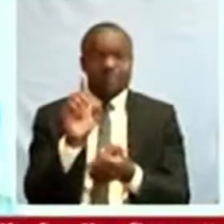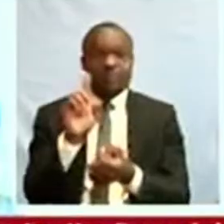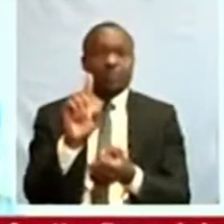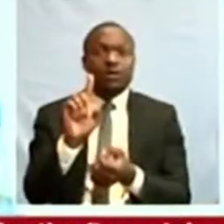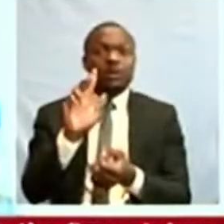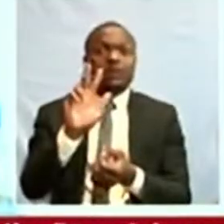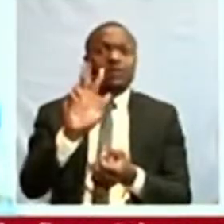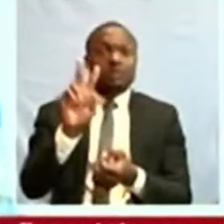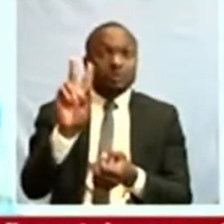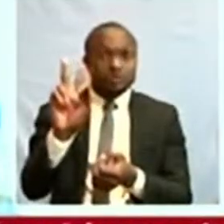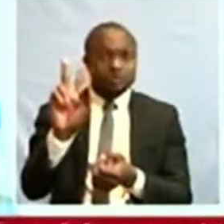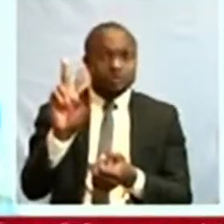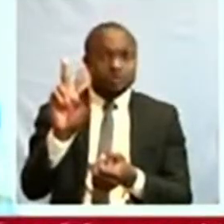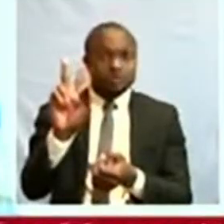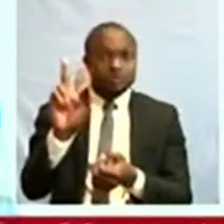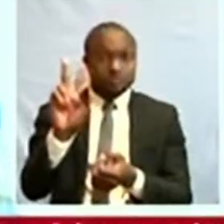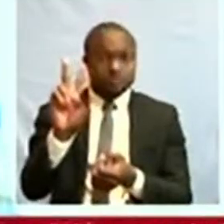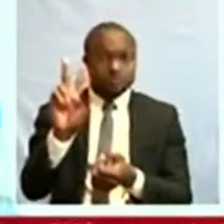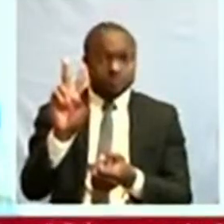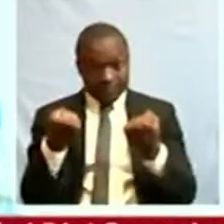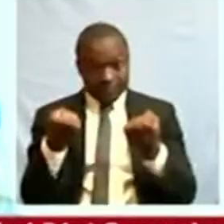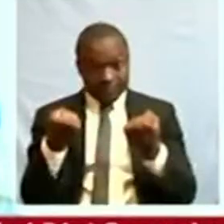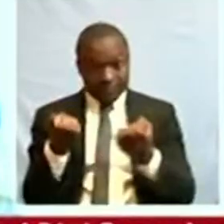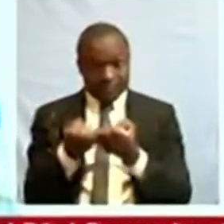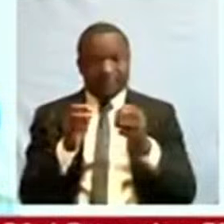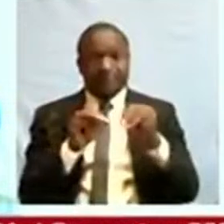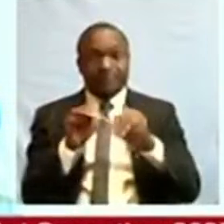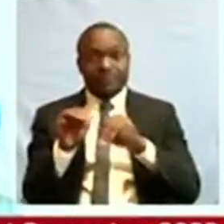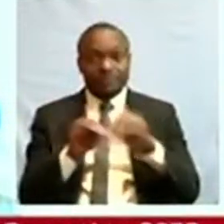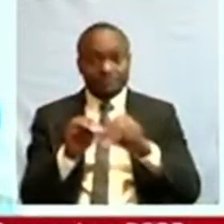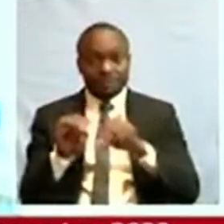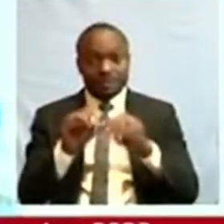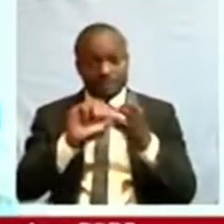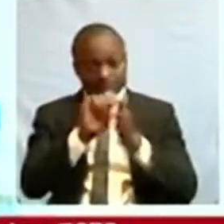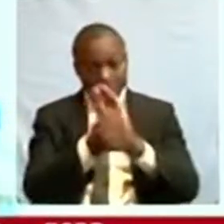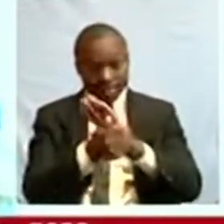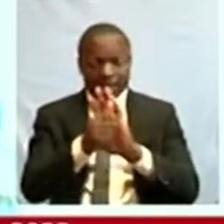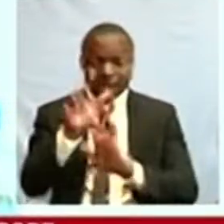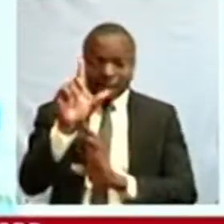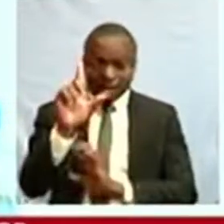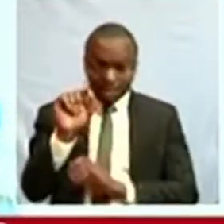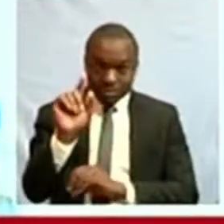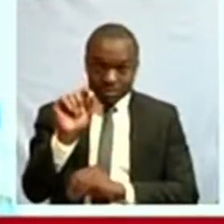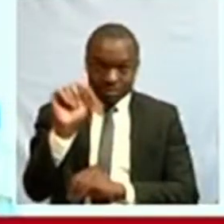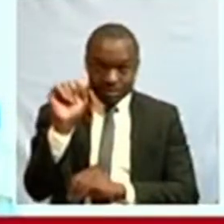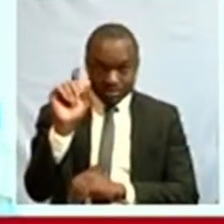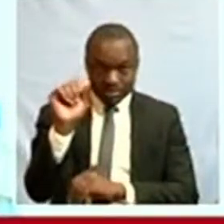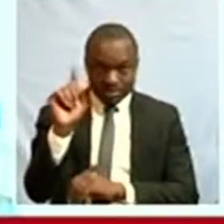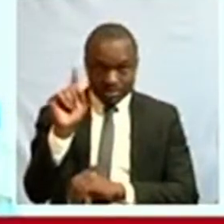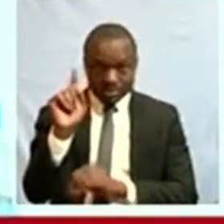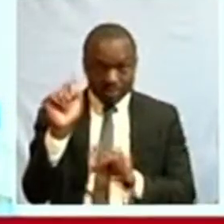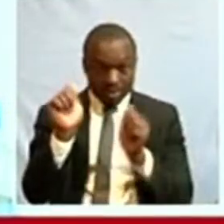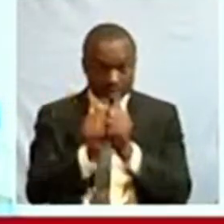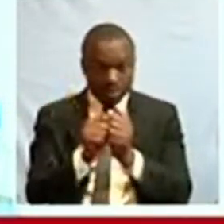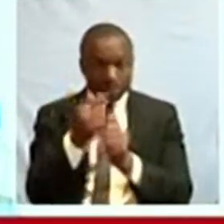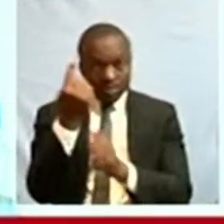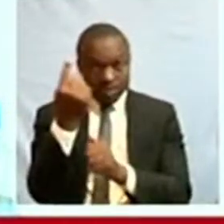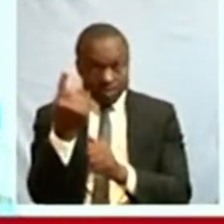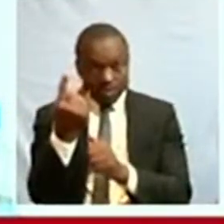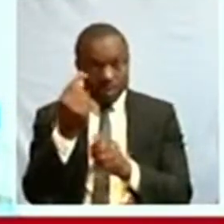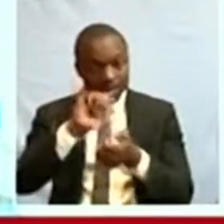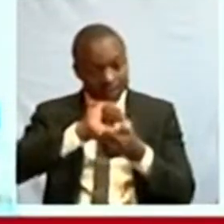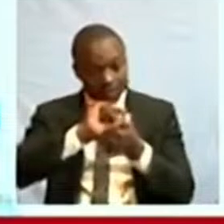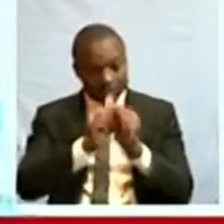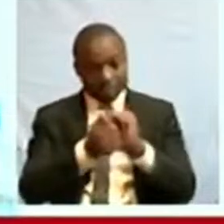32(1) of the Act 2011, read as one with Environmental Management Amendment